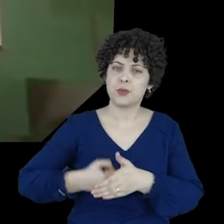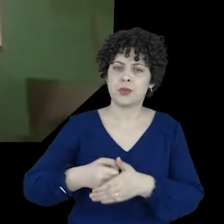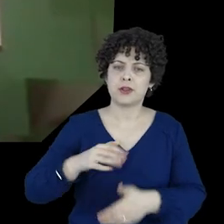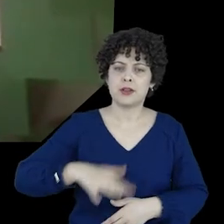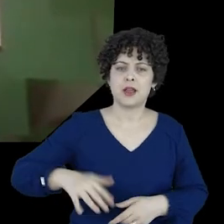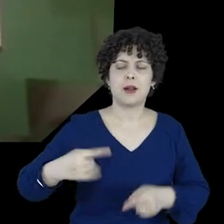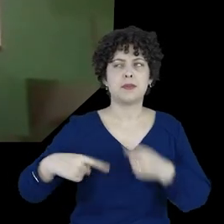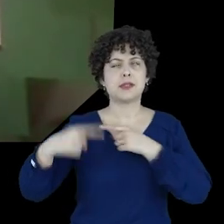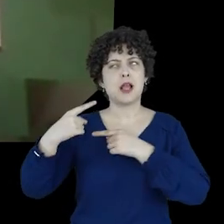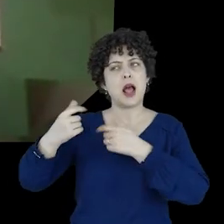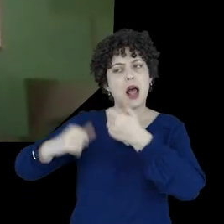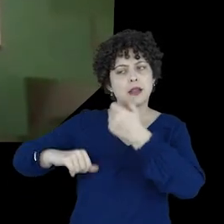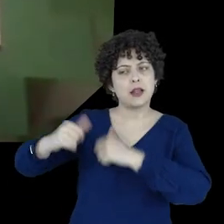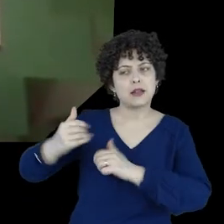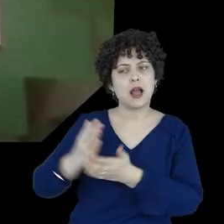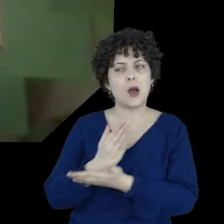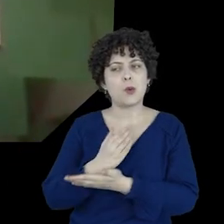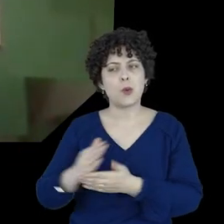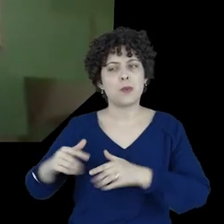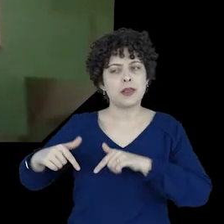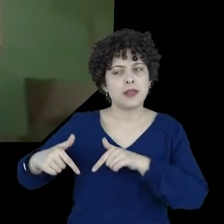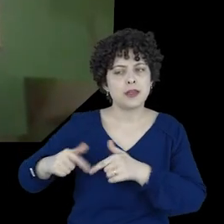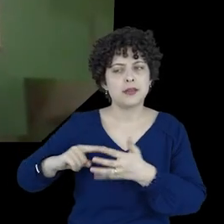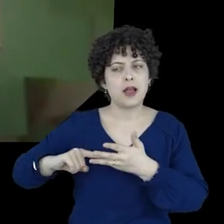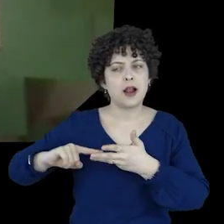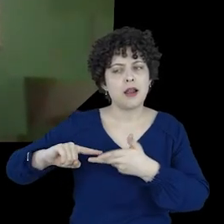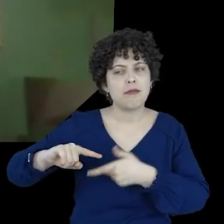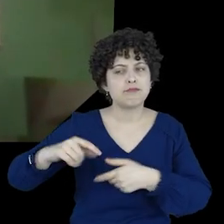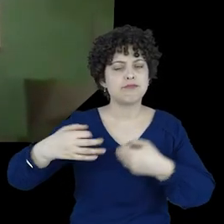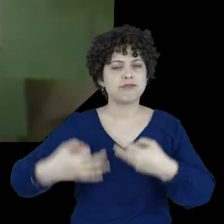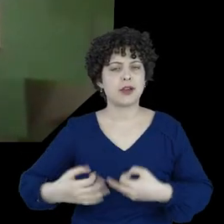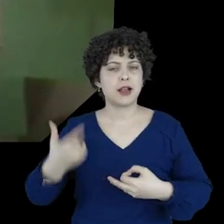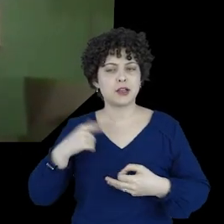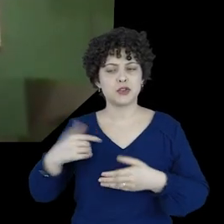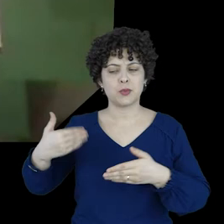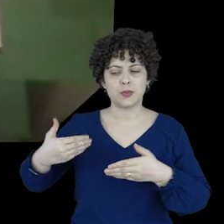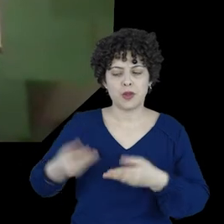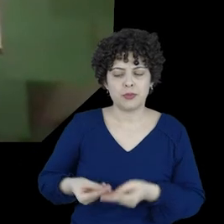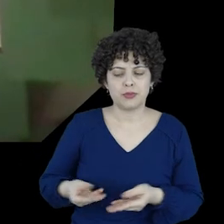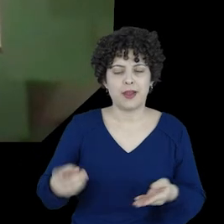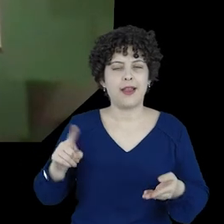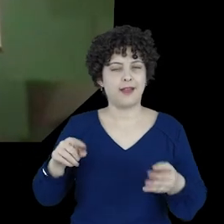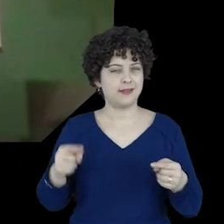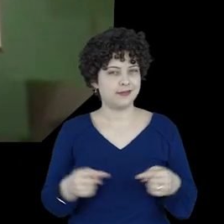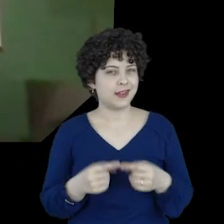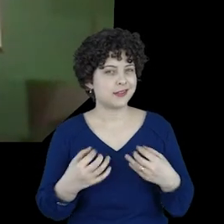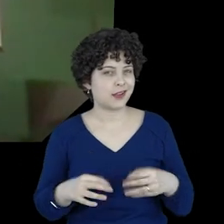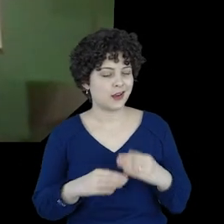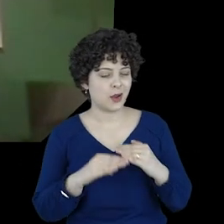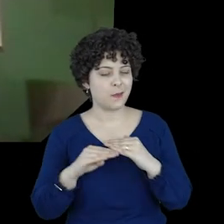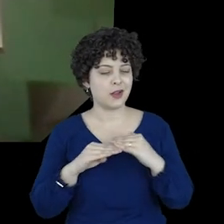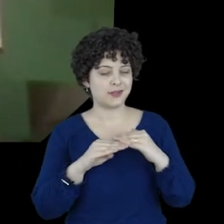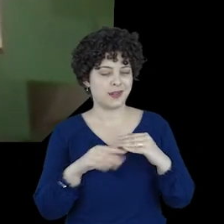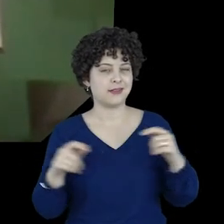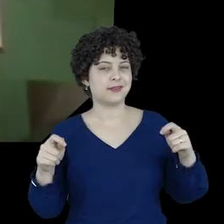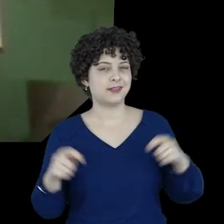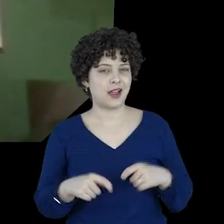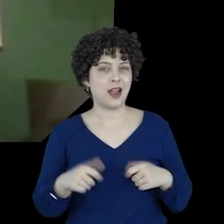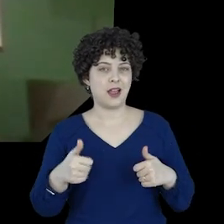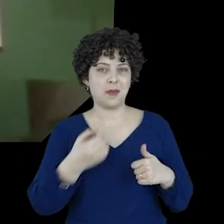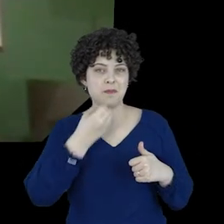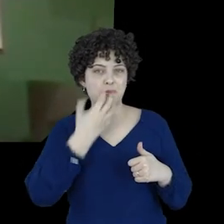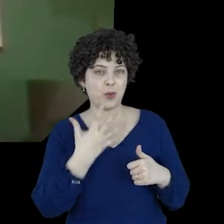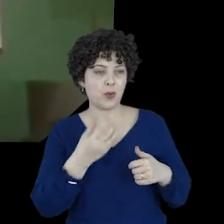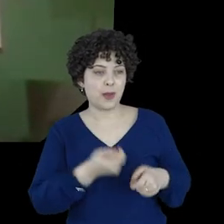sit back and subject some of those interventions to scrutiny, just so we are sure that what is